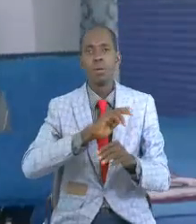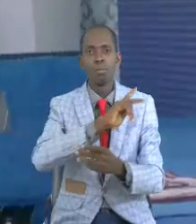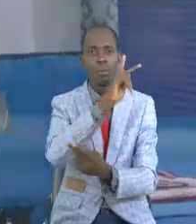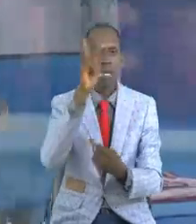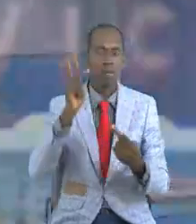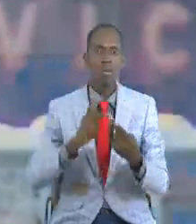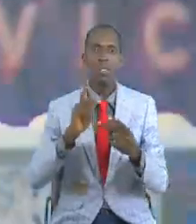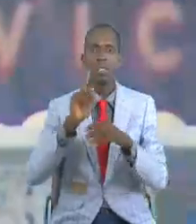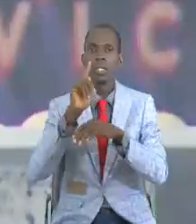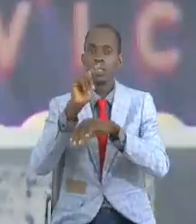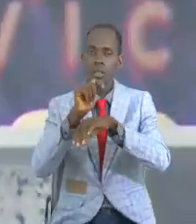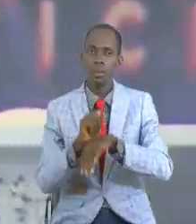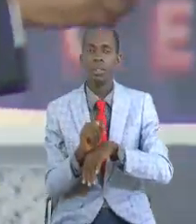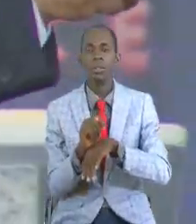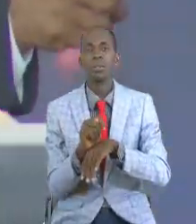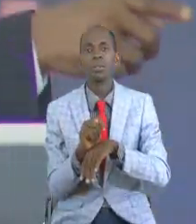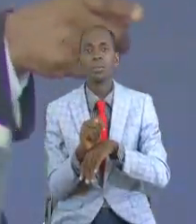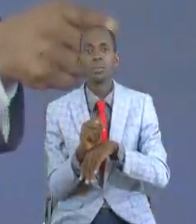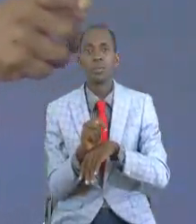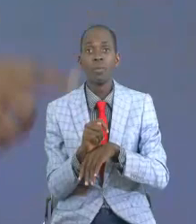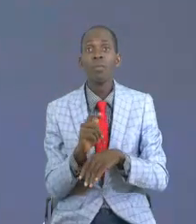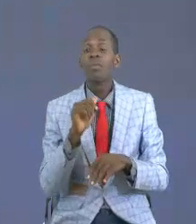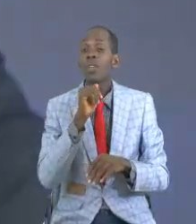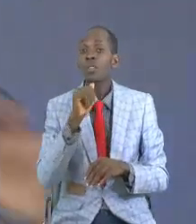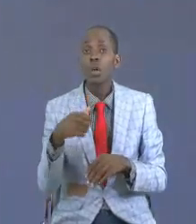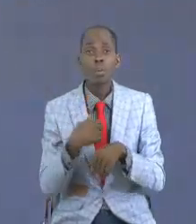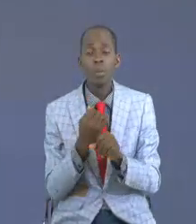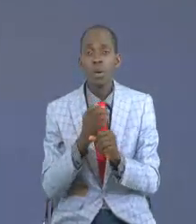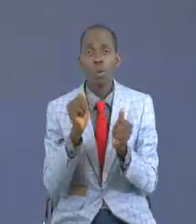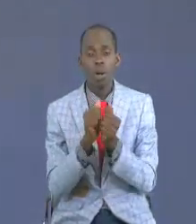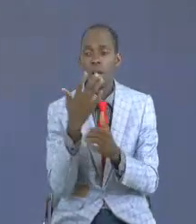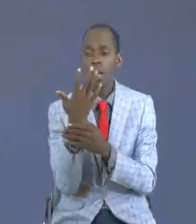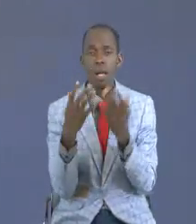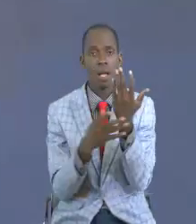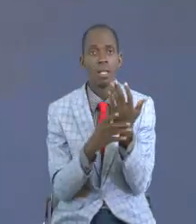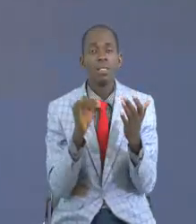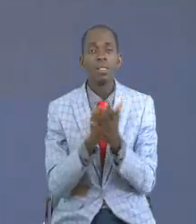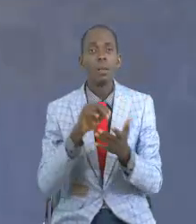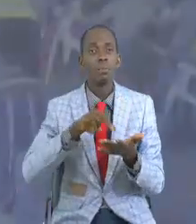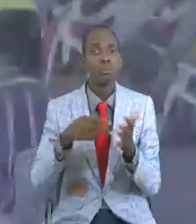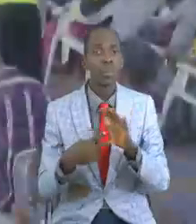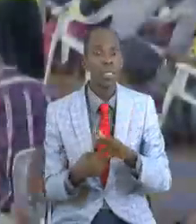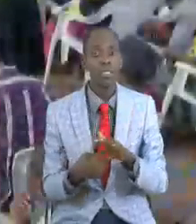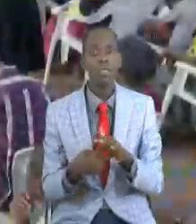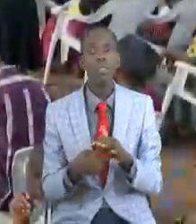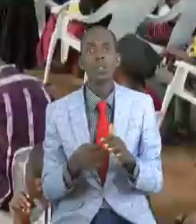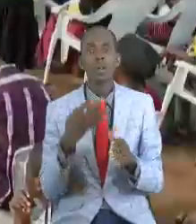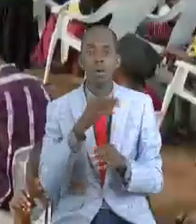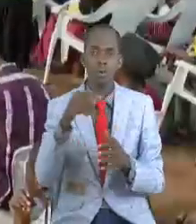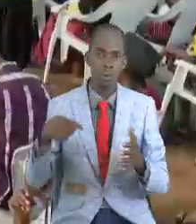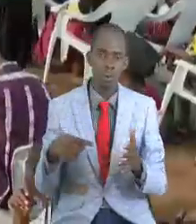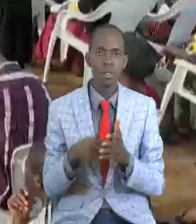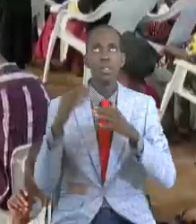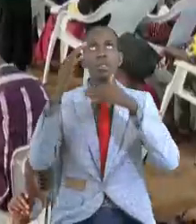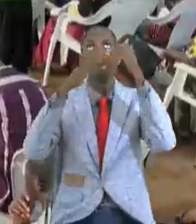more perfect tabernacle, not made with hands, that is to say, of this building.